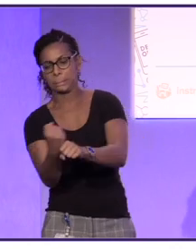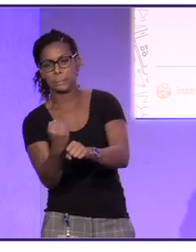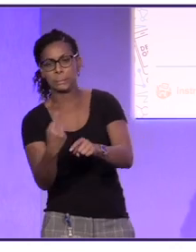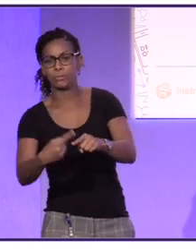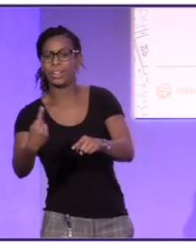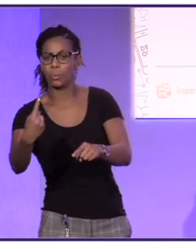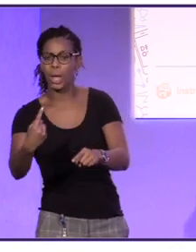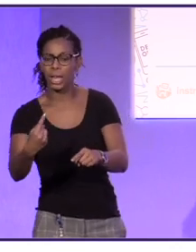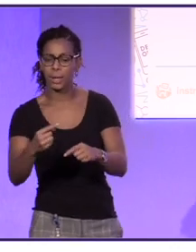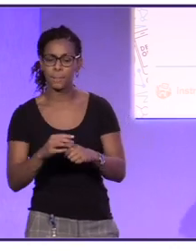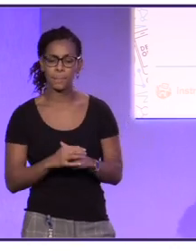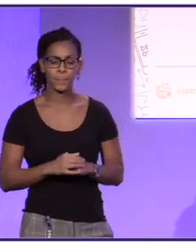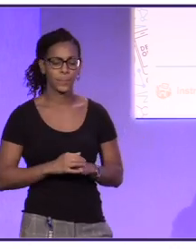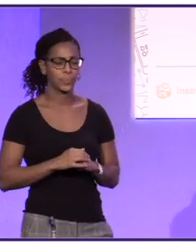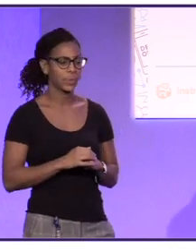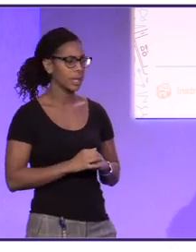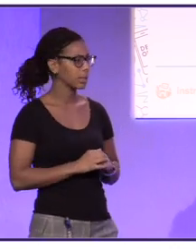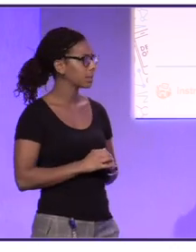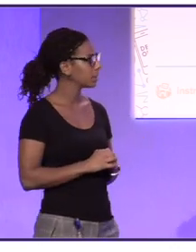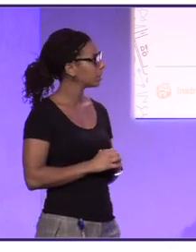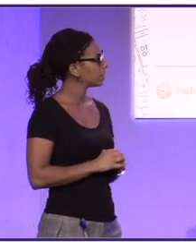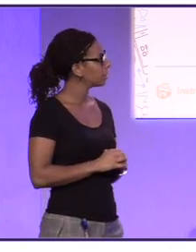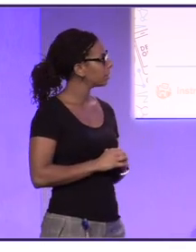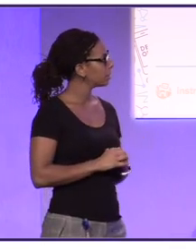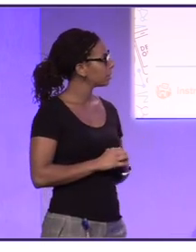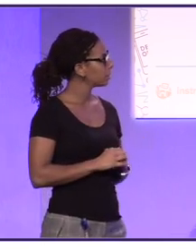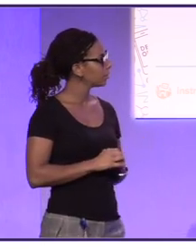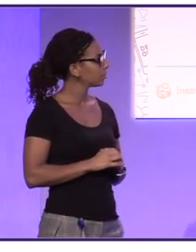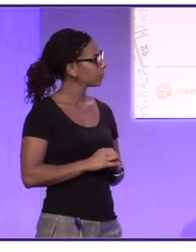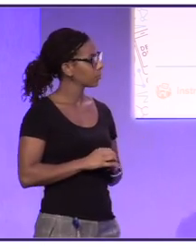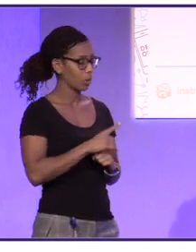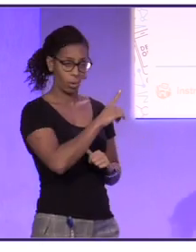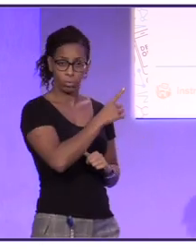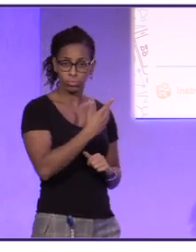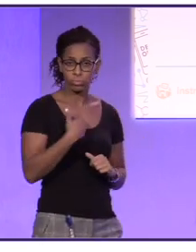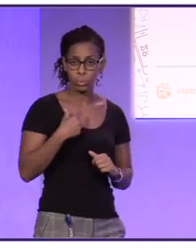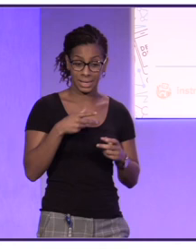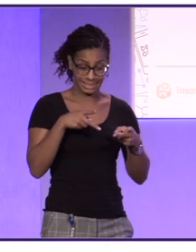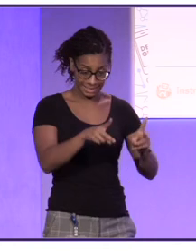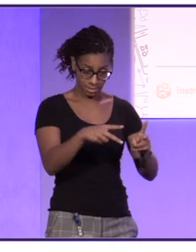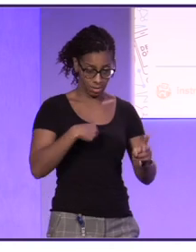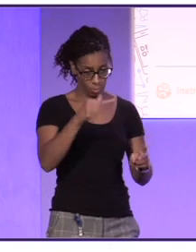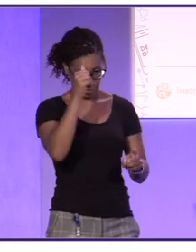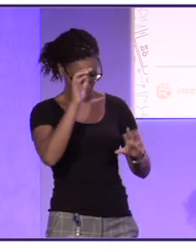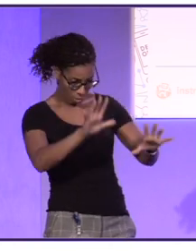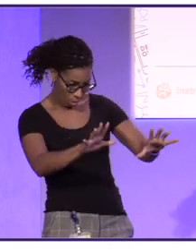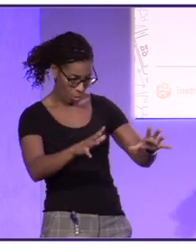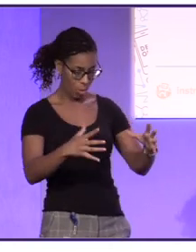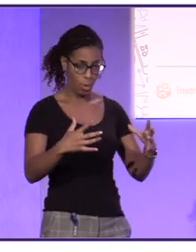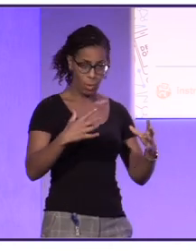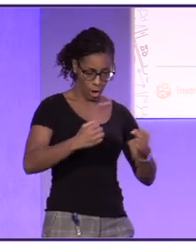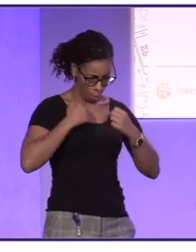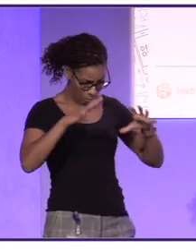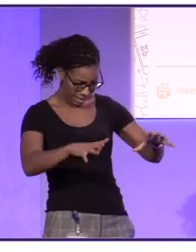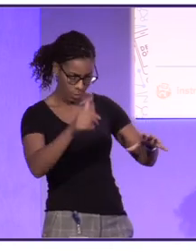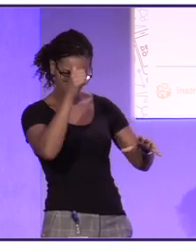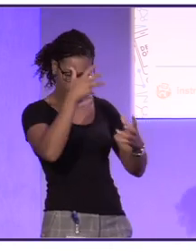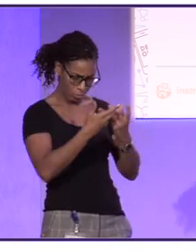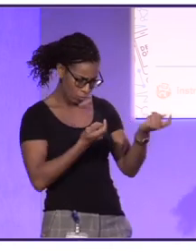So now we're thinking like we own the system, we know how to run it, we have our support model in